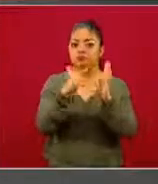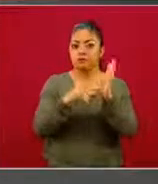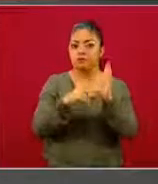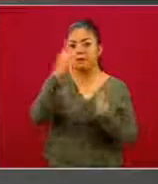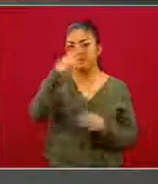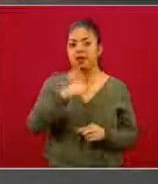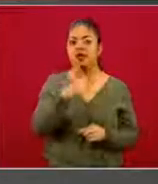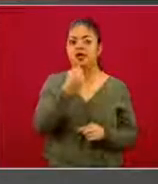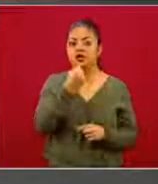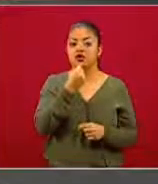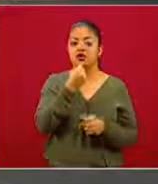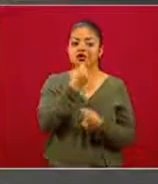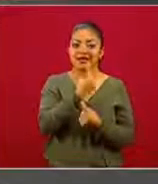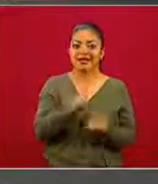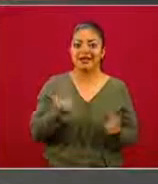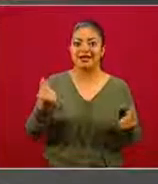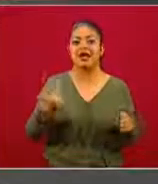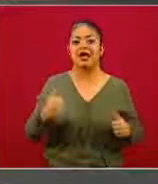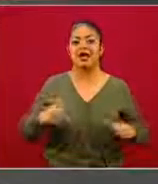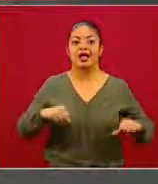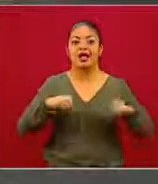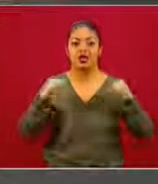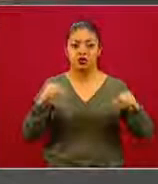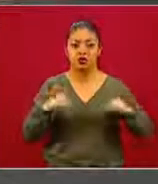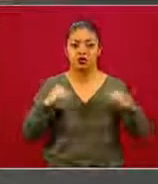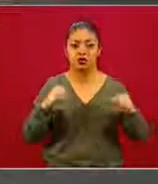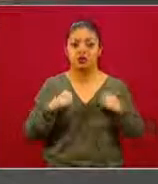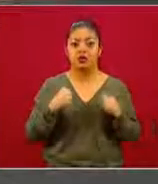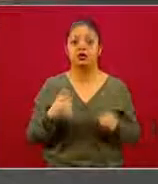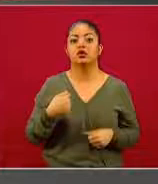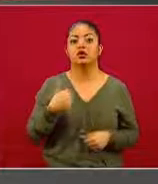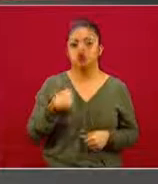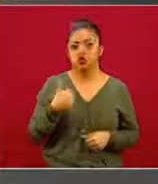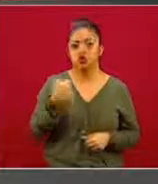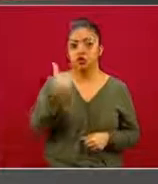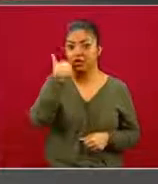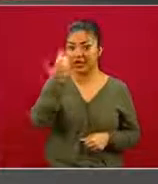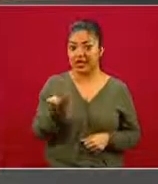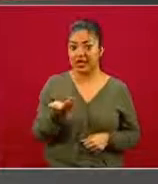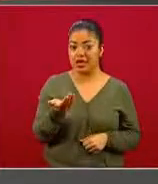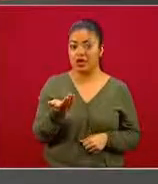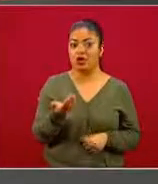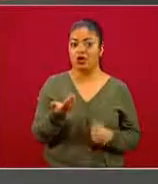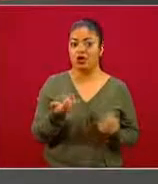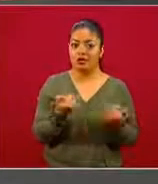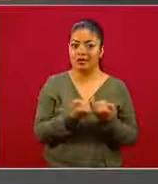presentation, but with some guidelines for girls, boys, and adolescents.